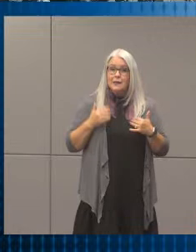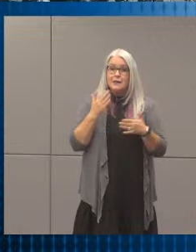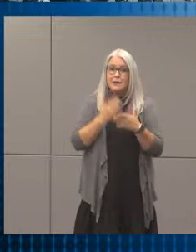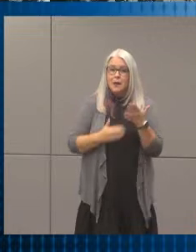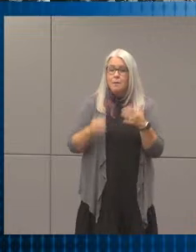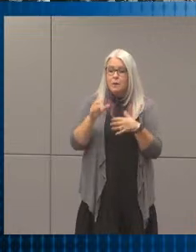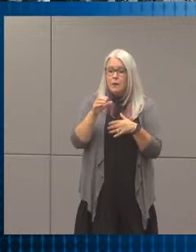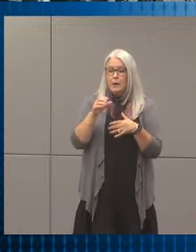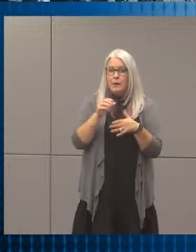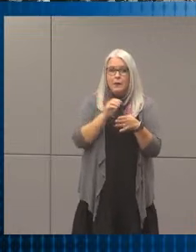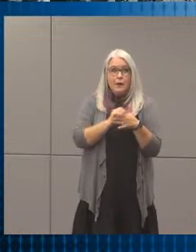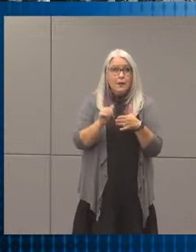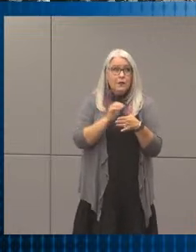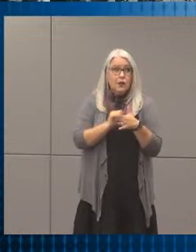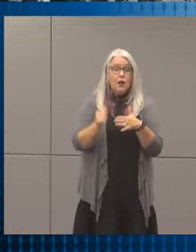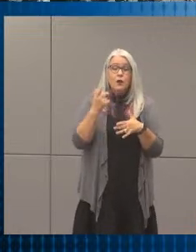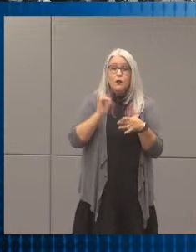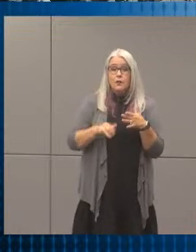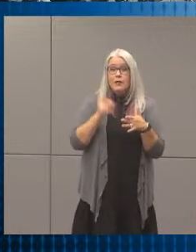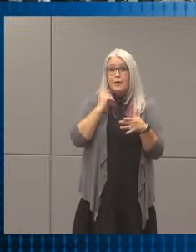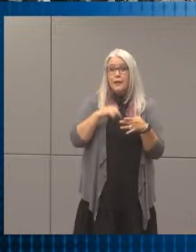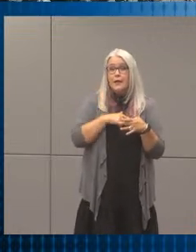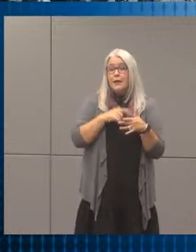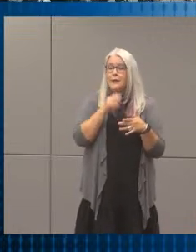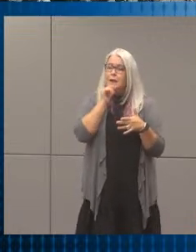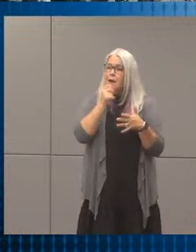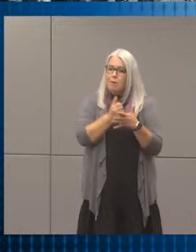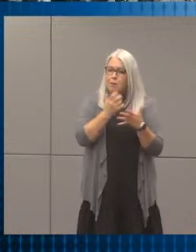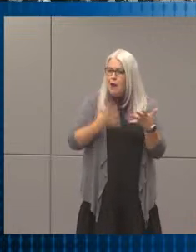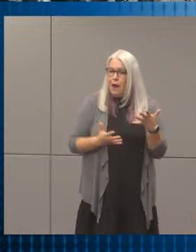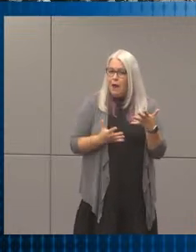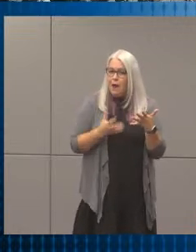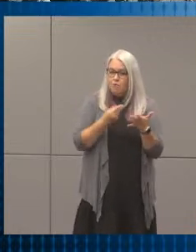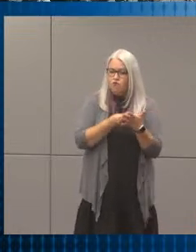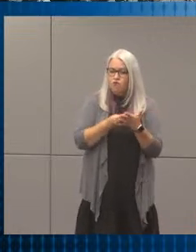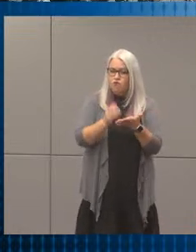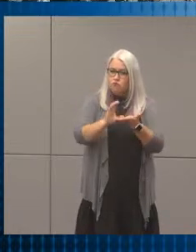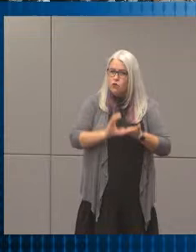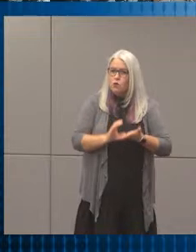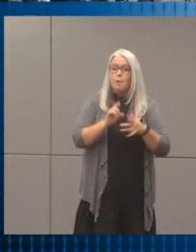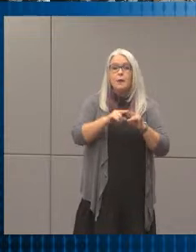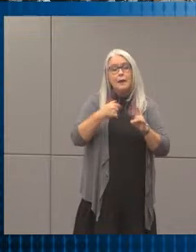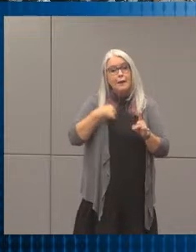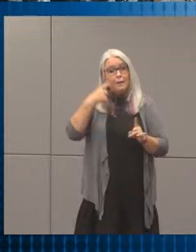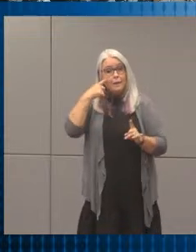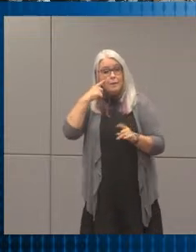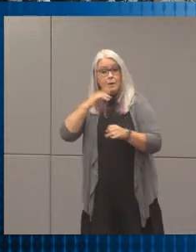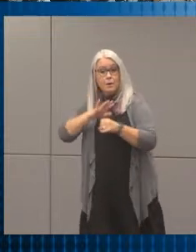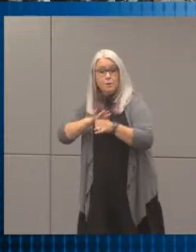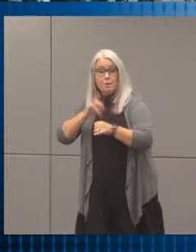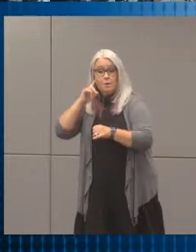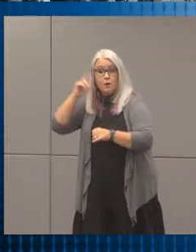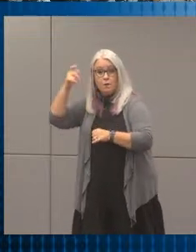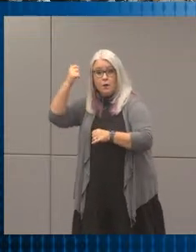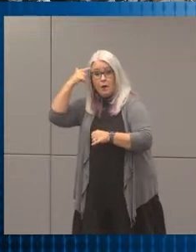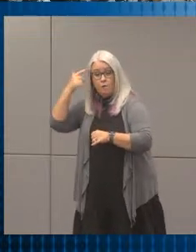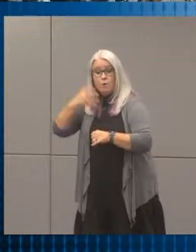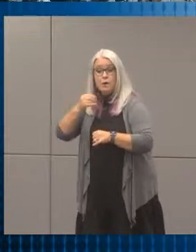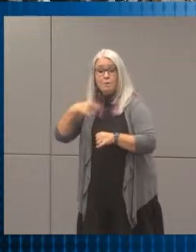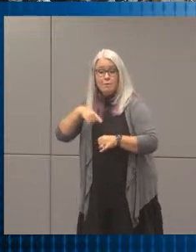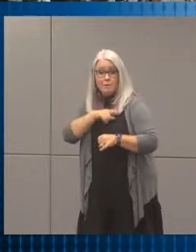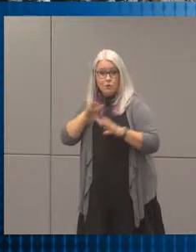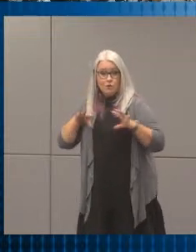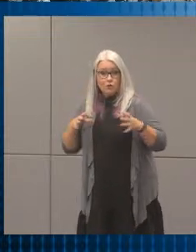dollars that they need to spend. It's not a significant amount, but I believe that the commitment from the governor as well as legislators is that they